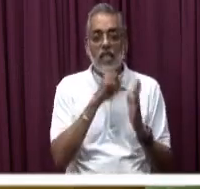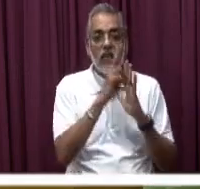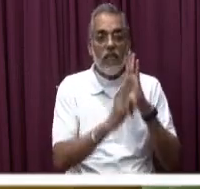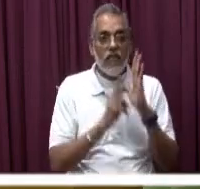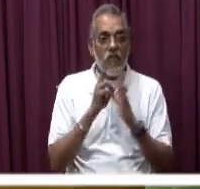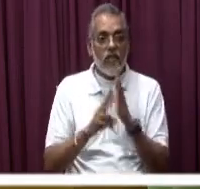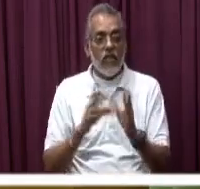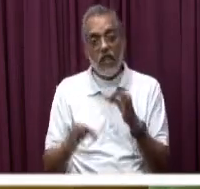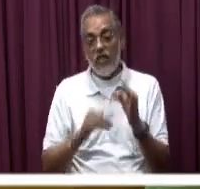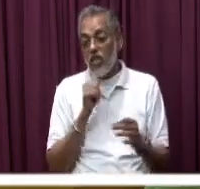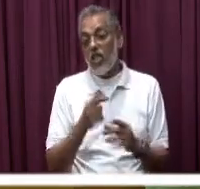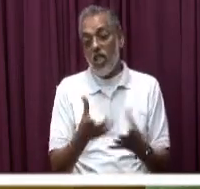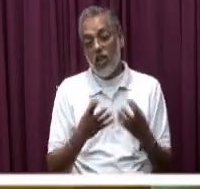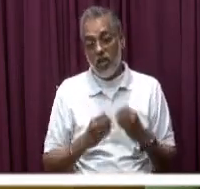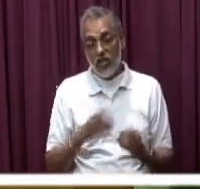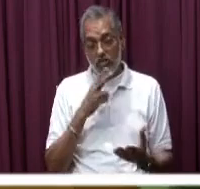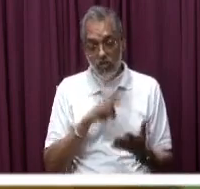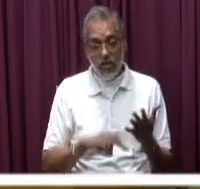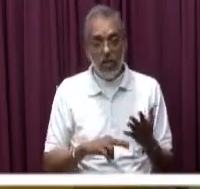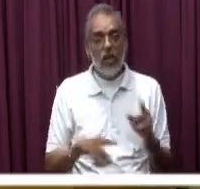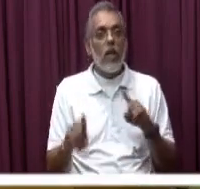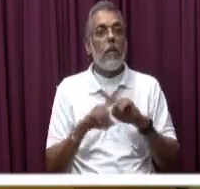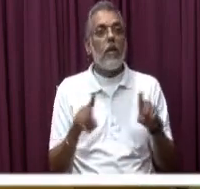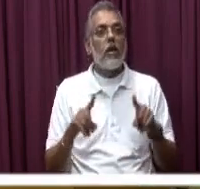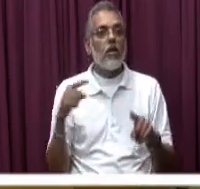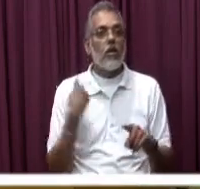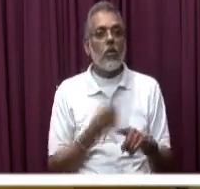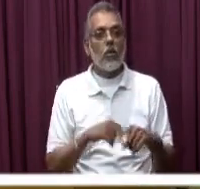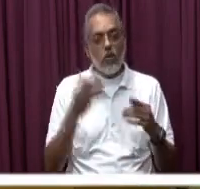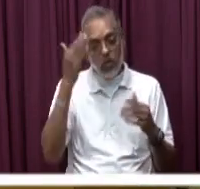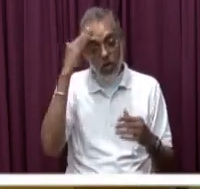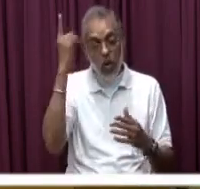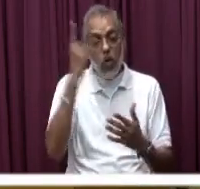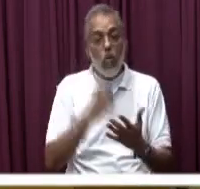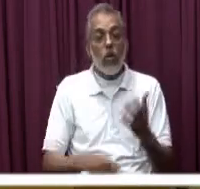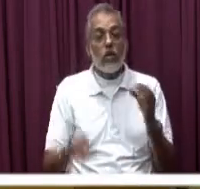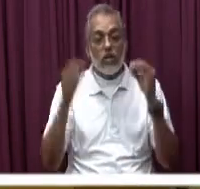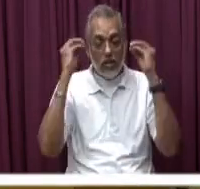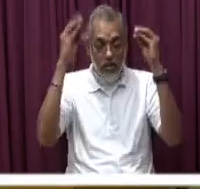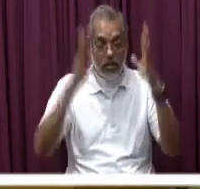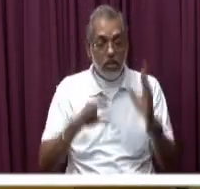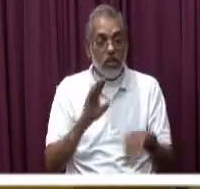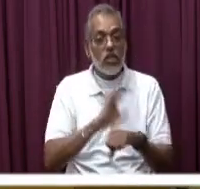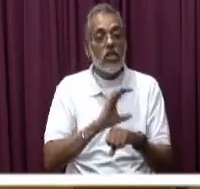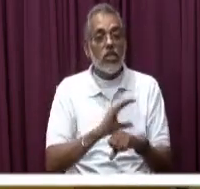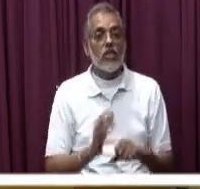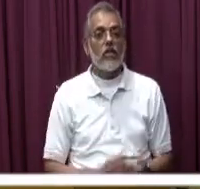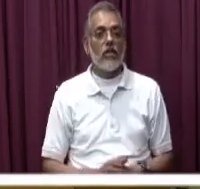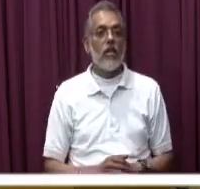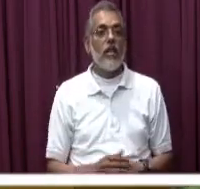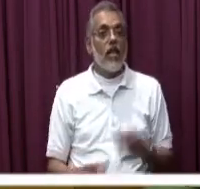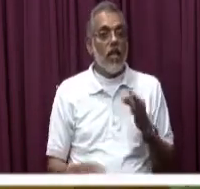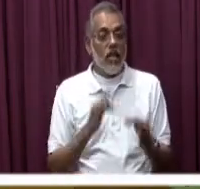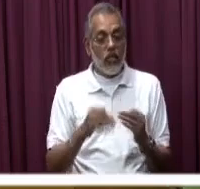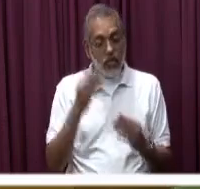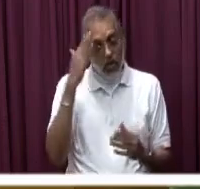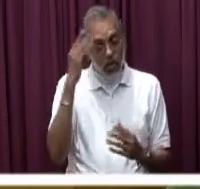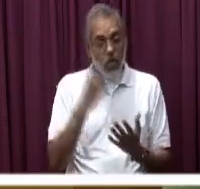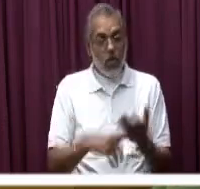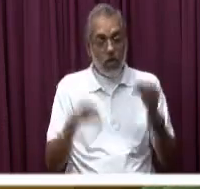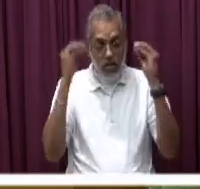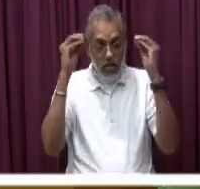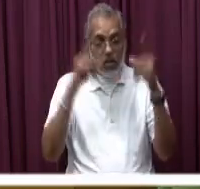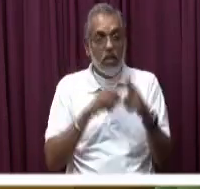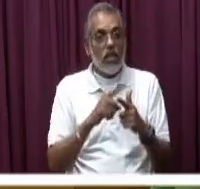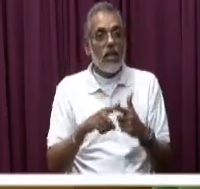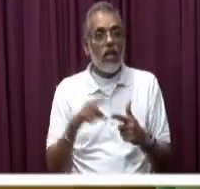like reading. But the first thing we have to do is we have to know what the church is teaching. First. And when we know what it is teaching,